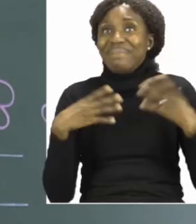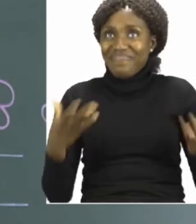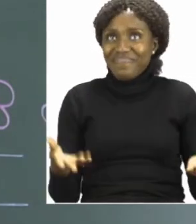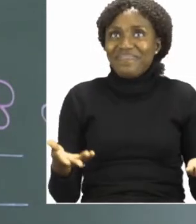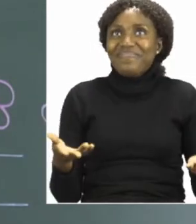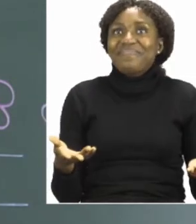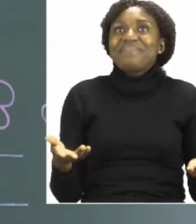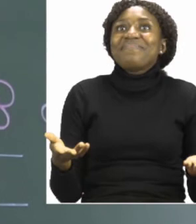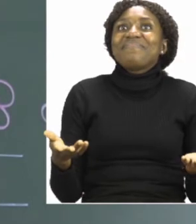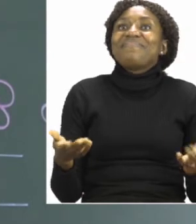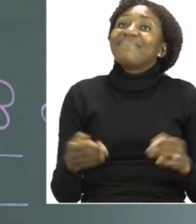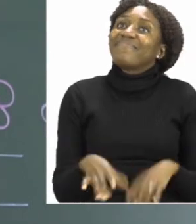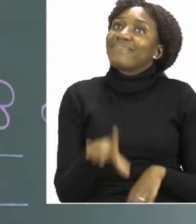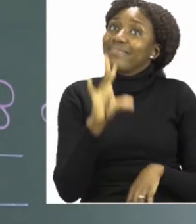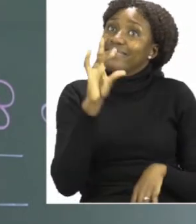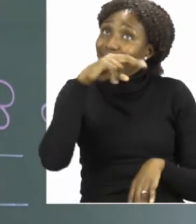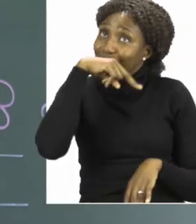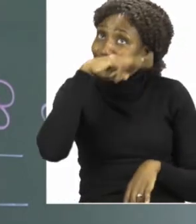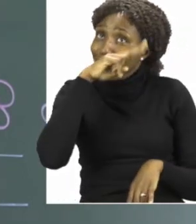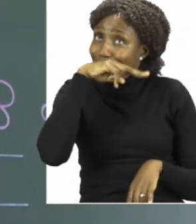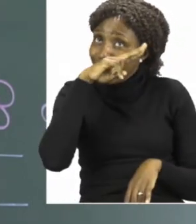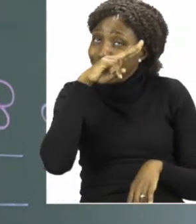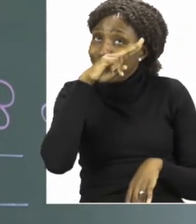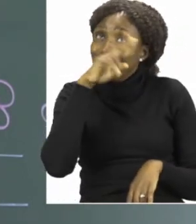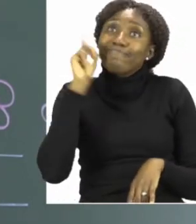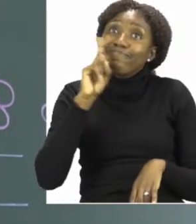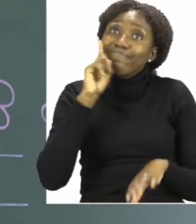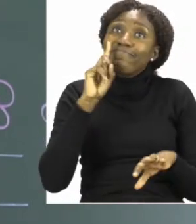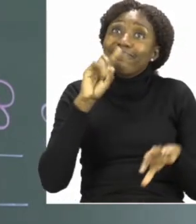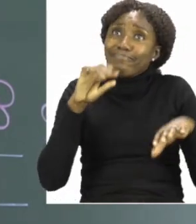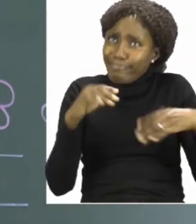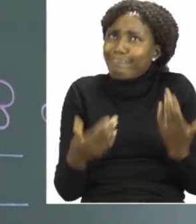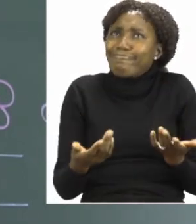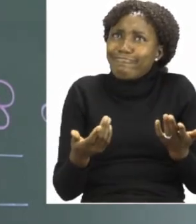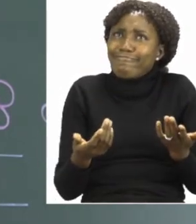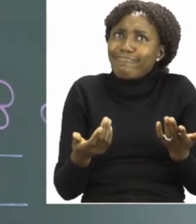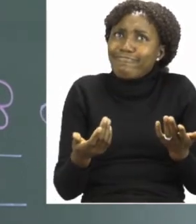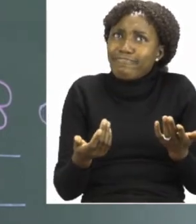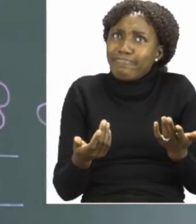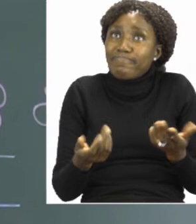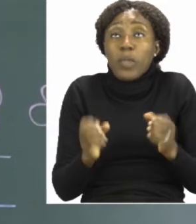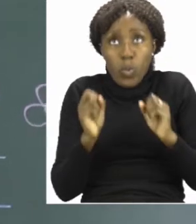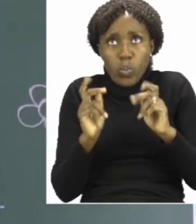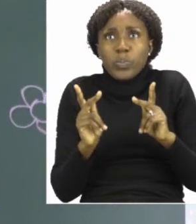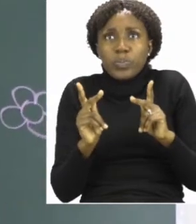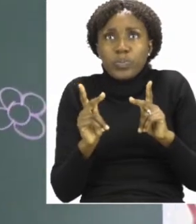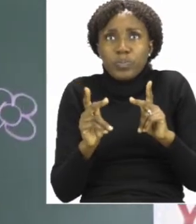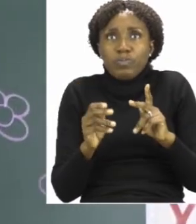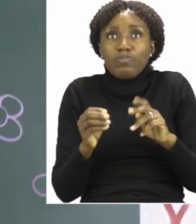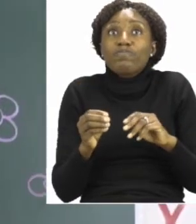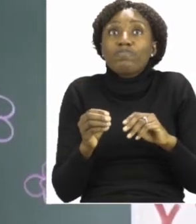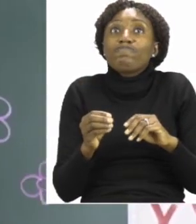So, this duck can be taken care of. And how do we take care of ducks? Well, we can feed